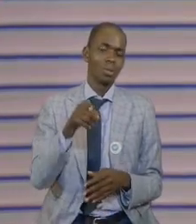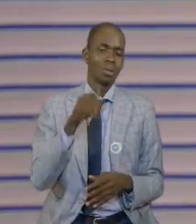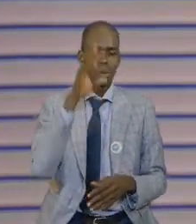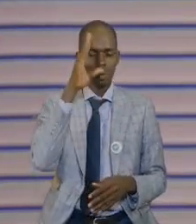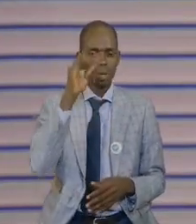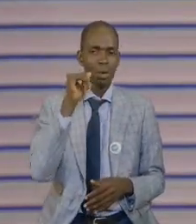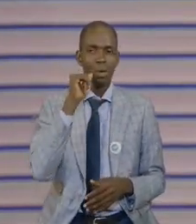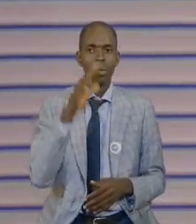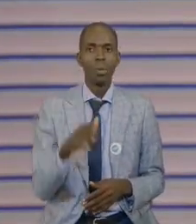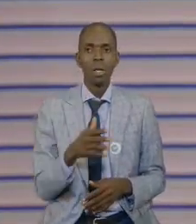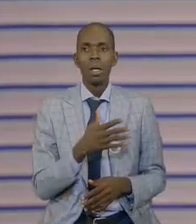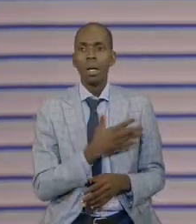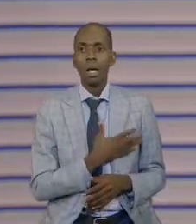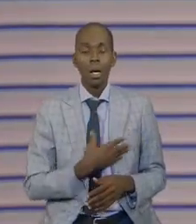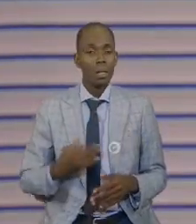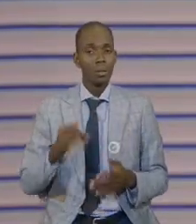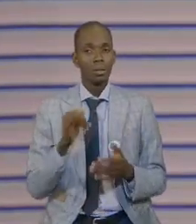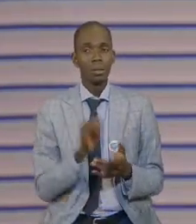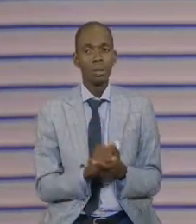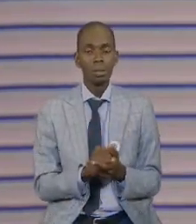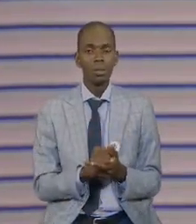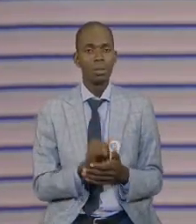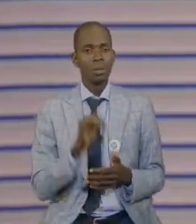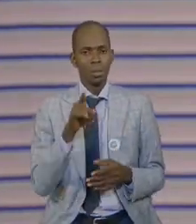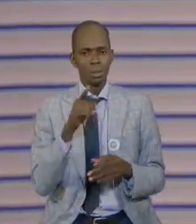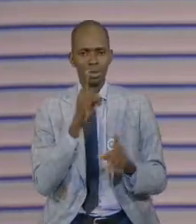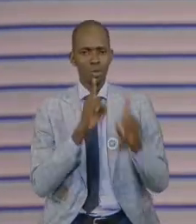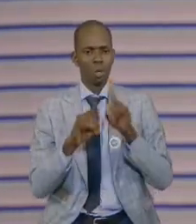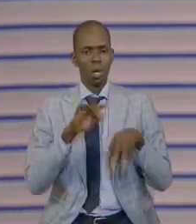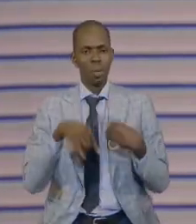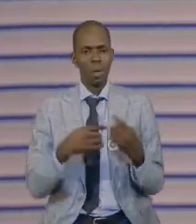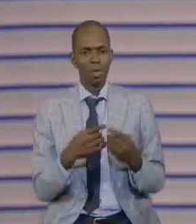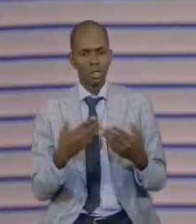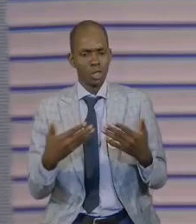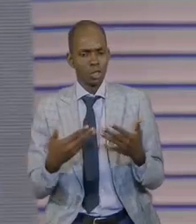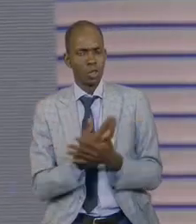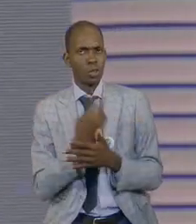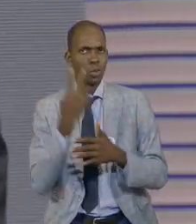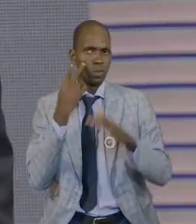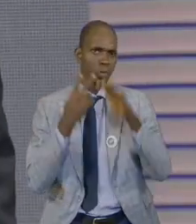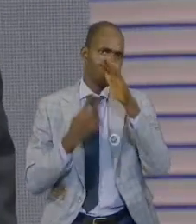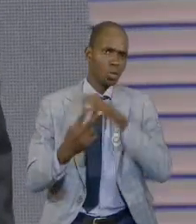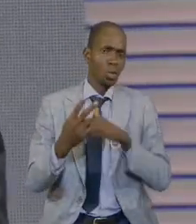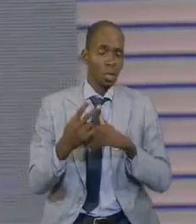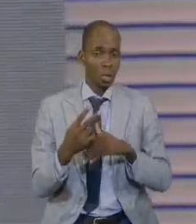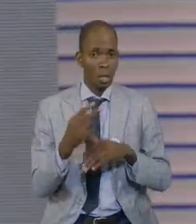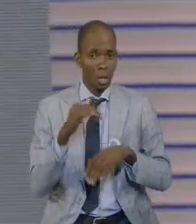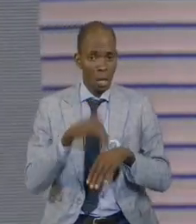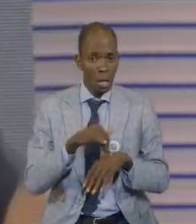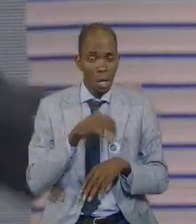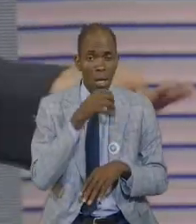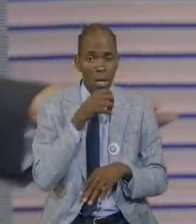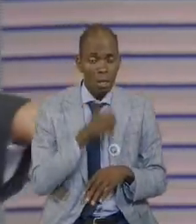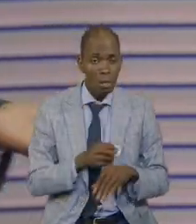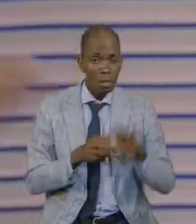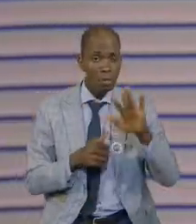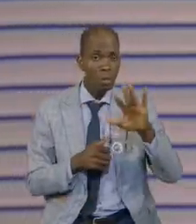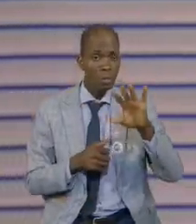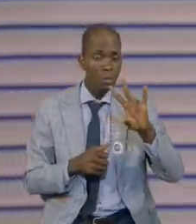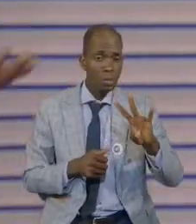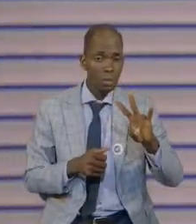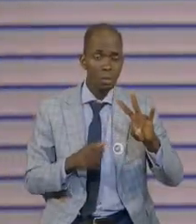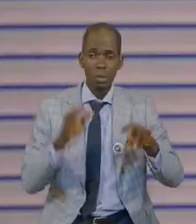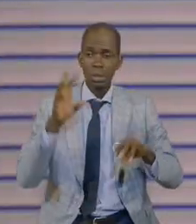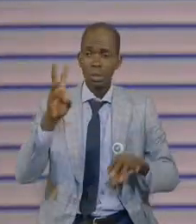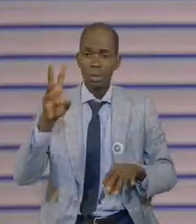he says yes a new vision a new ministry a new calling at 57 at 63. what can he do